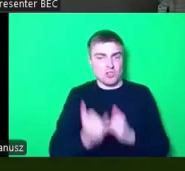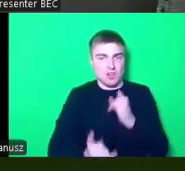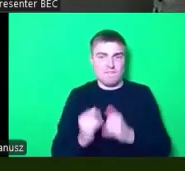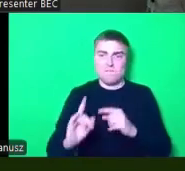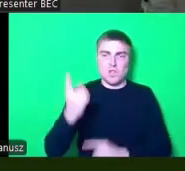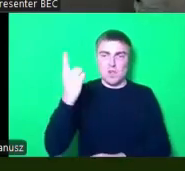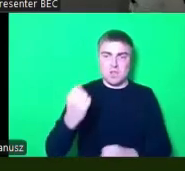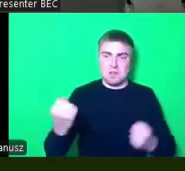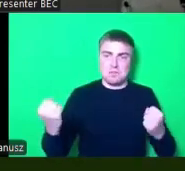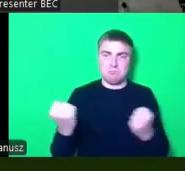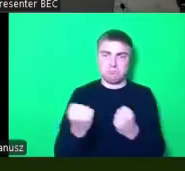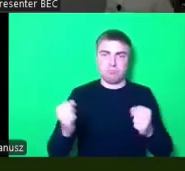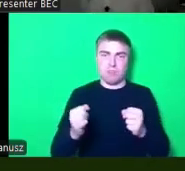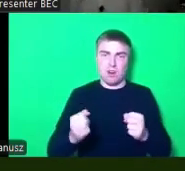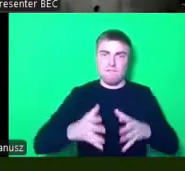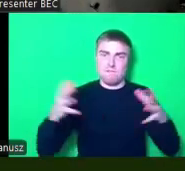health. Then